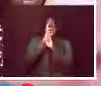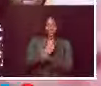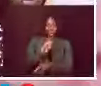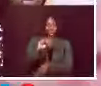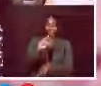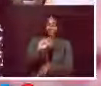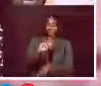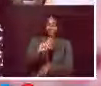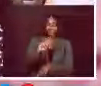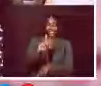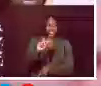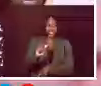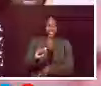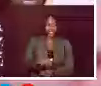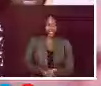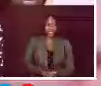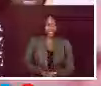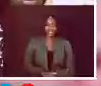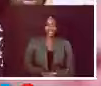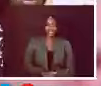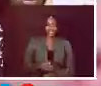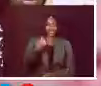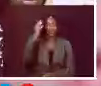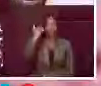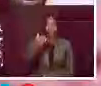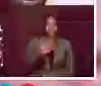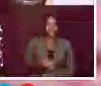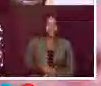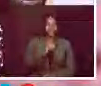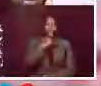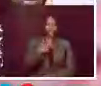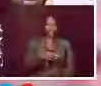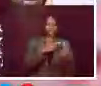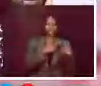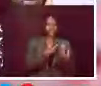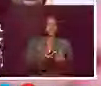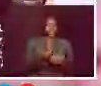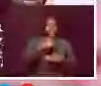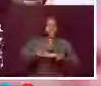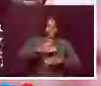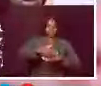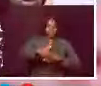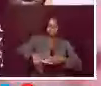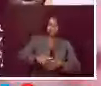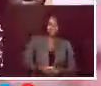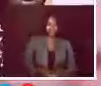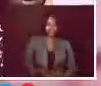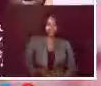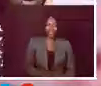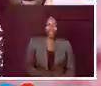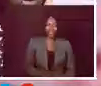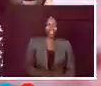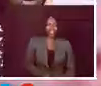Muntaka became naked because there was no role for him at the front seat. And